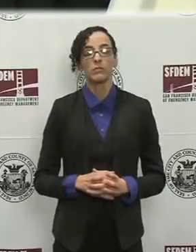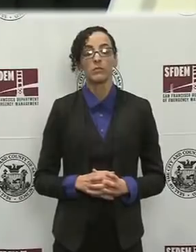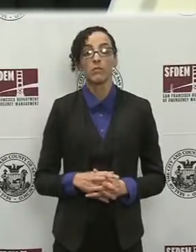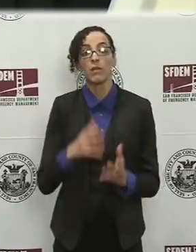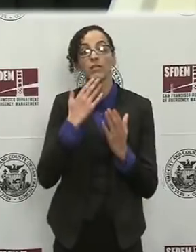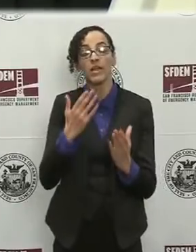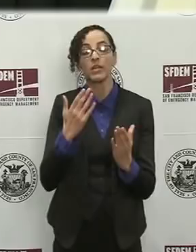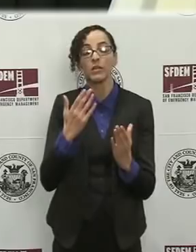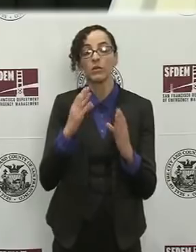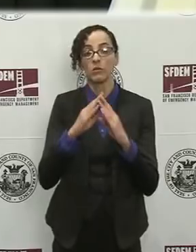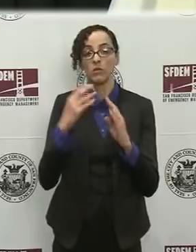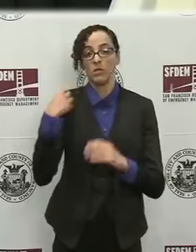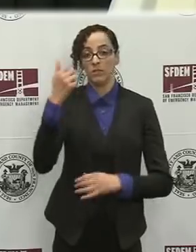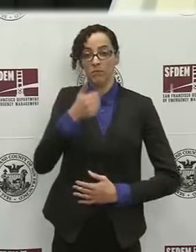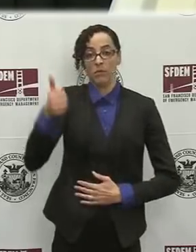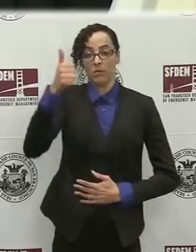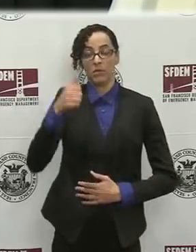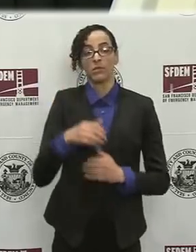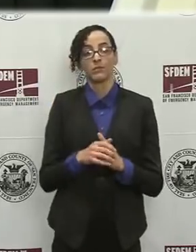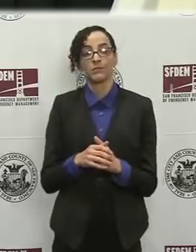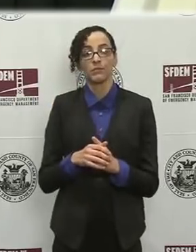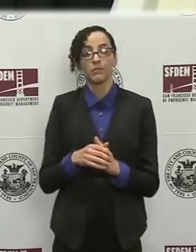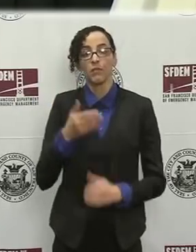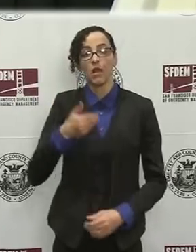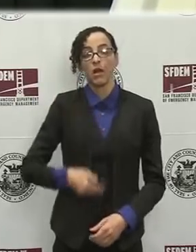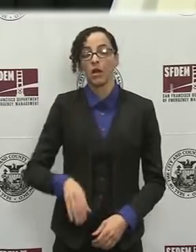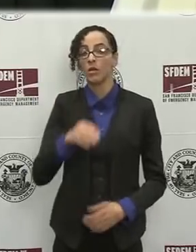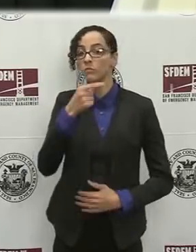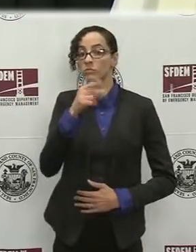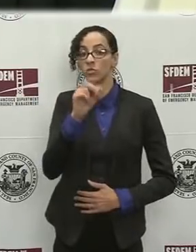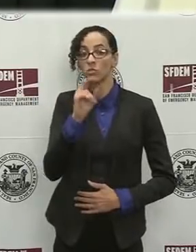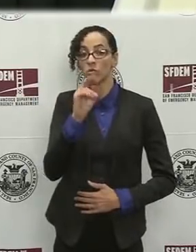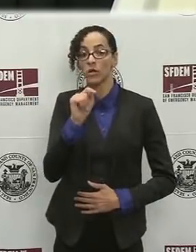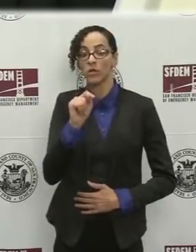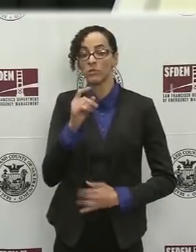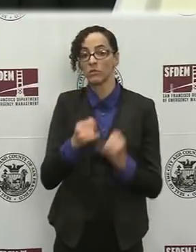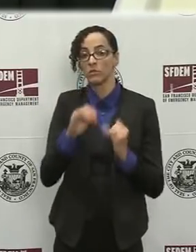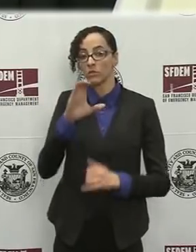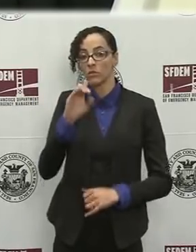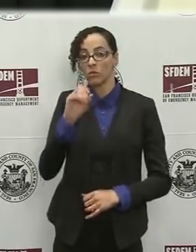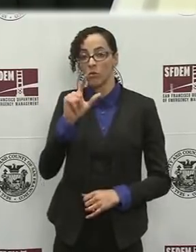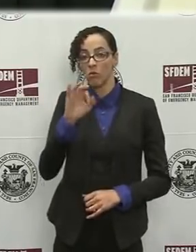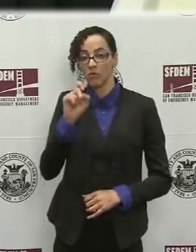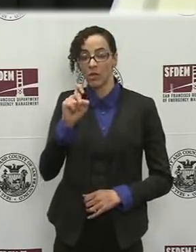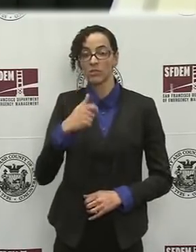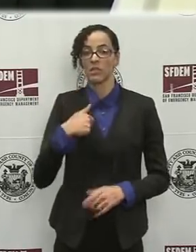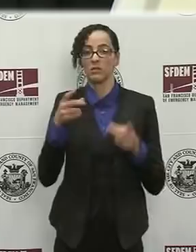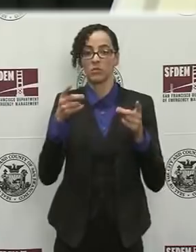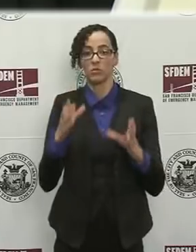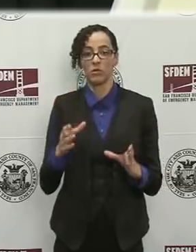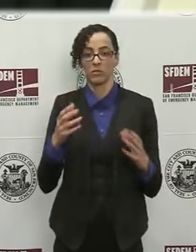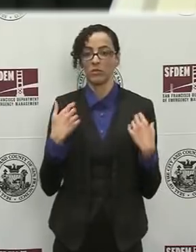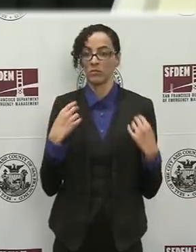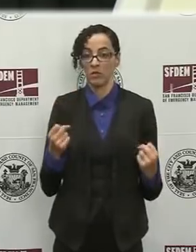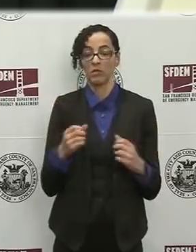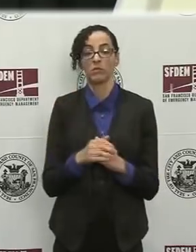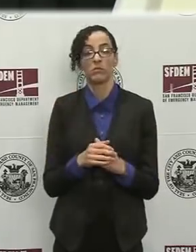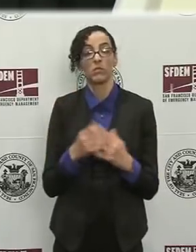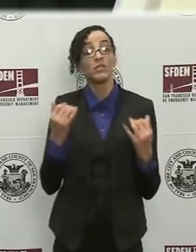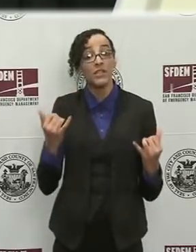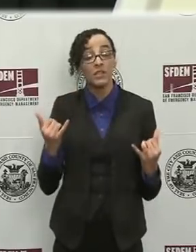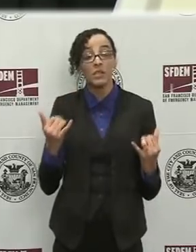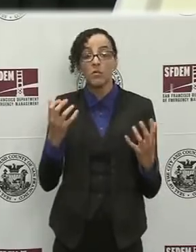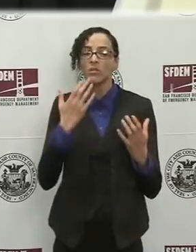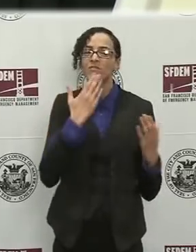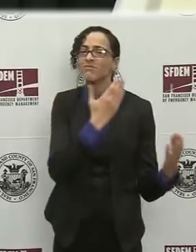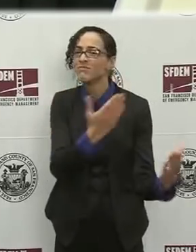Thank you, Mayor. I am Grant Colfax, Director of Health. Today, I want to thank everyone